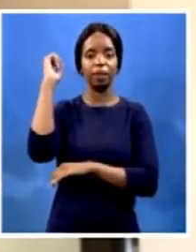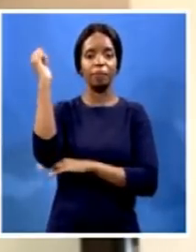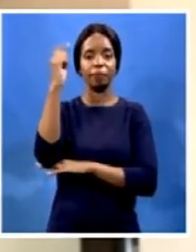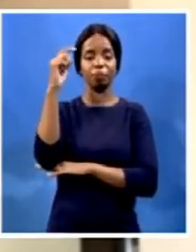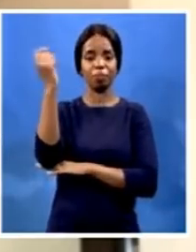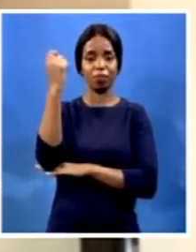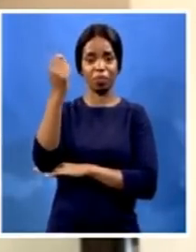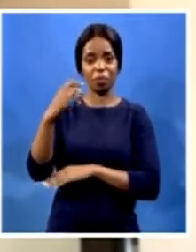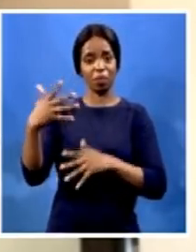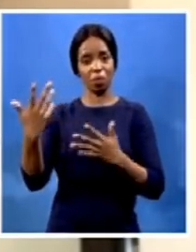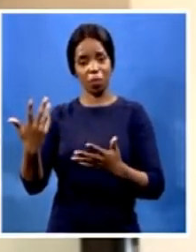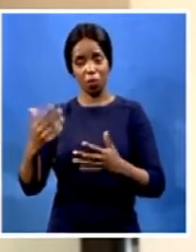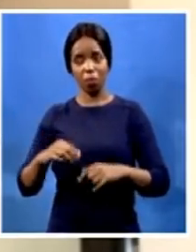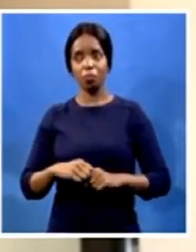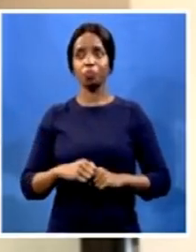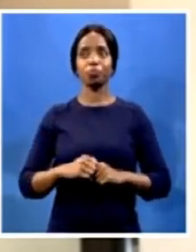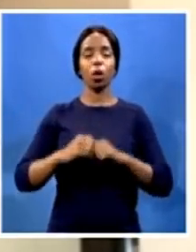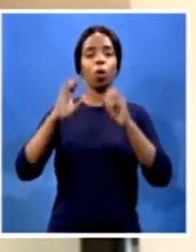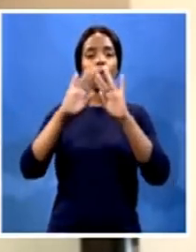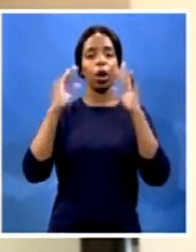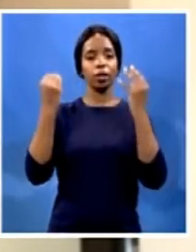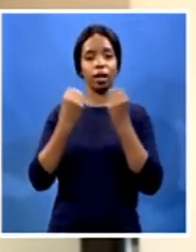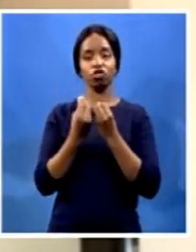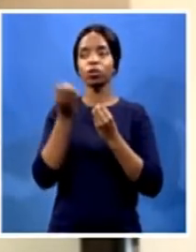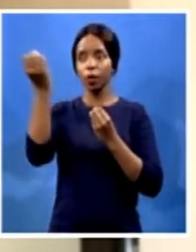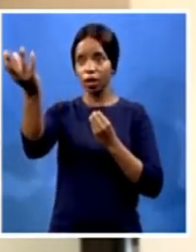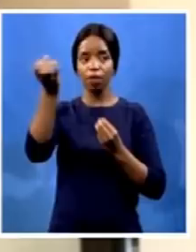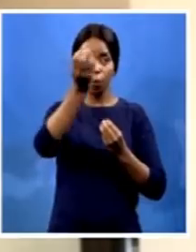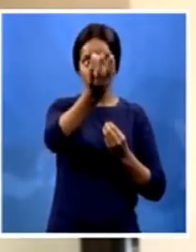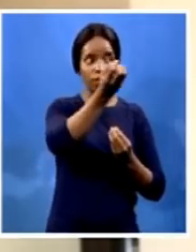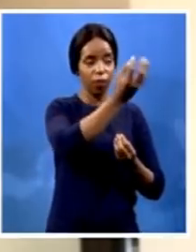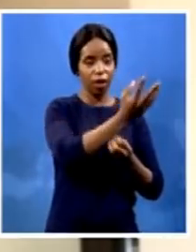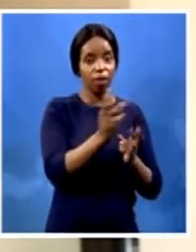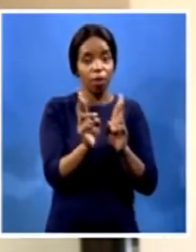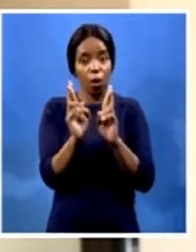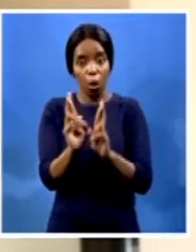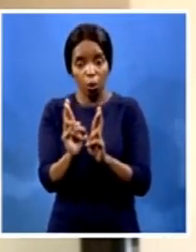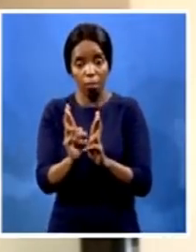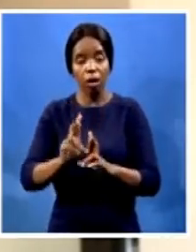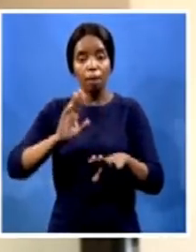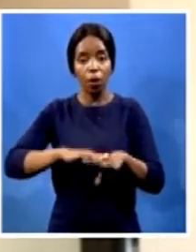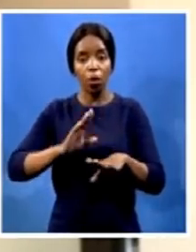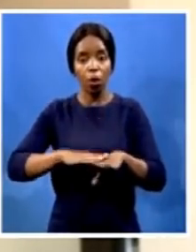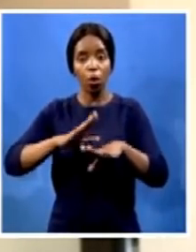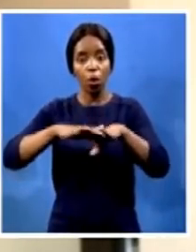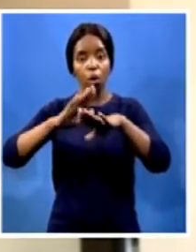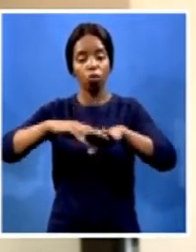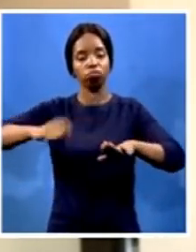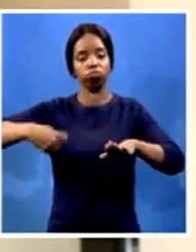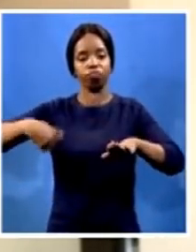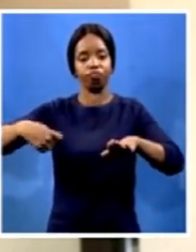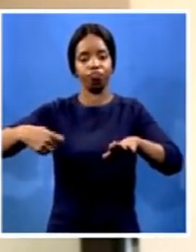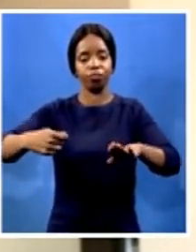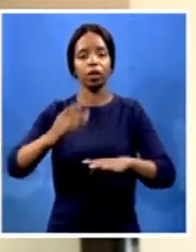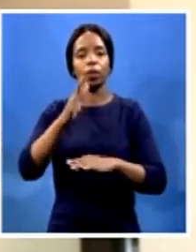to produce many, many more. We have 20,000 production at the moment. And once those are produced, we will definitely get them out into the